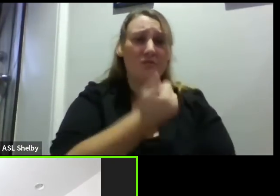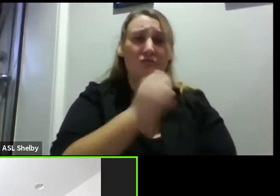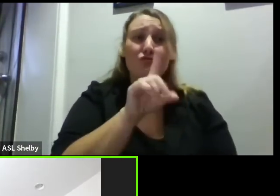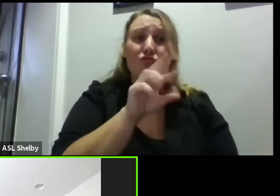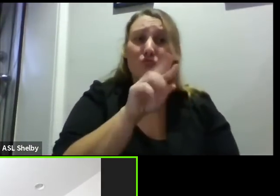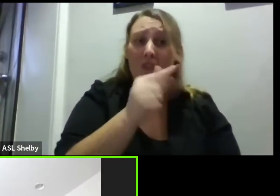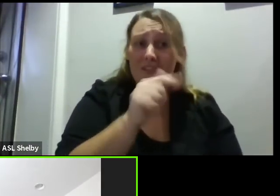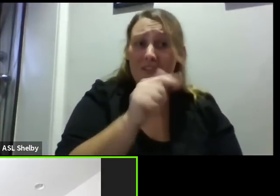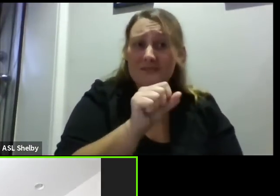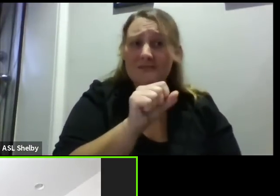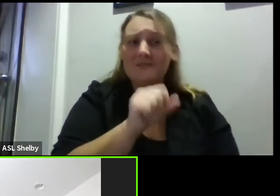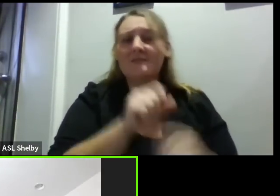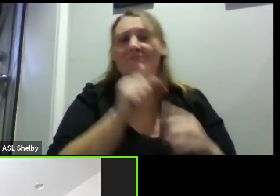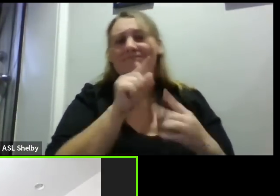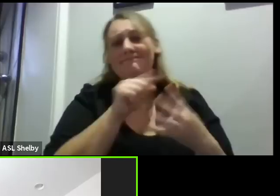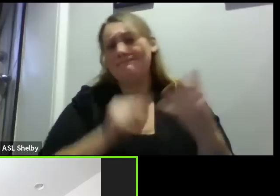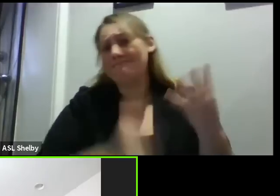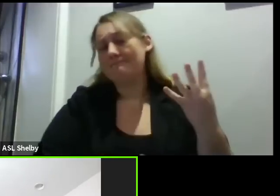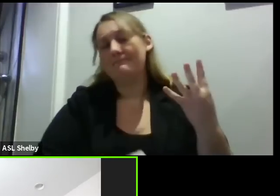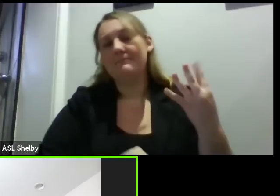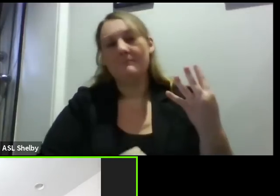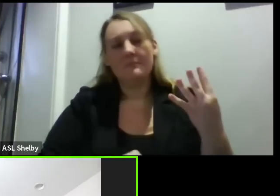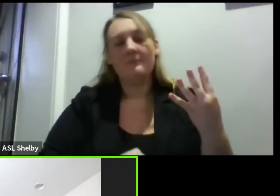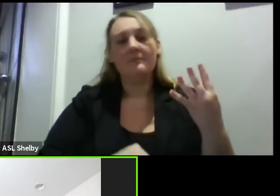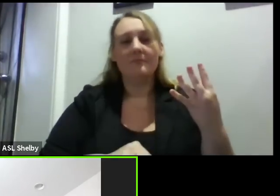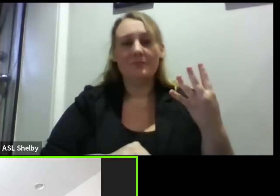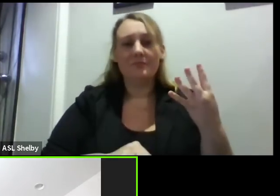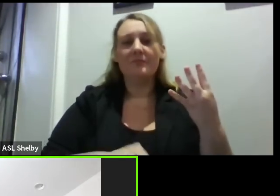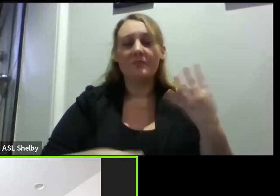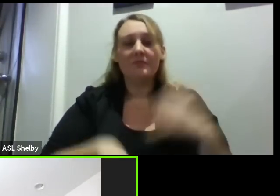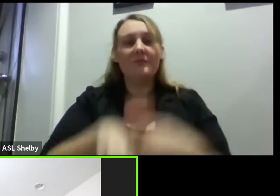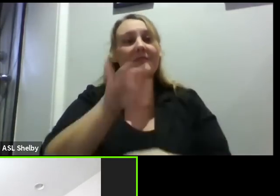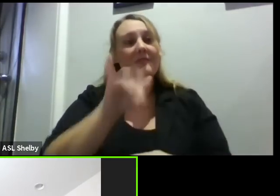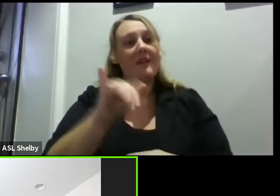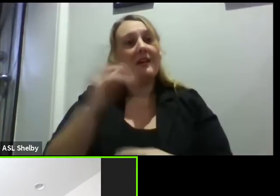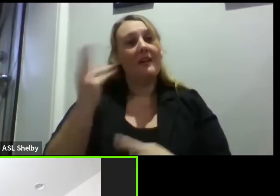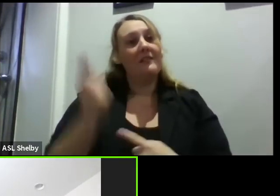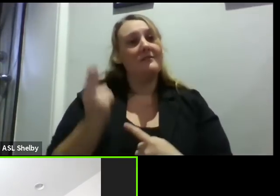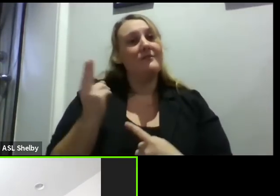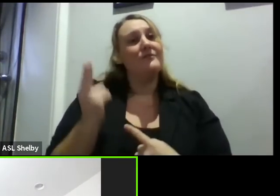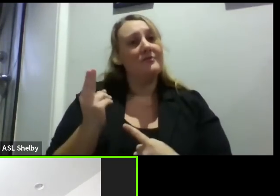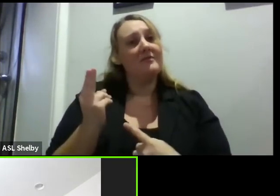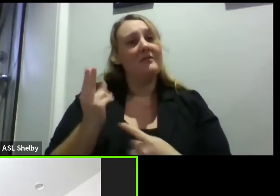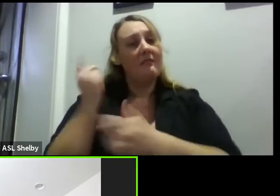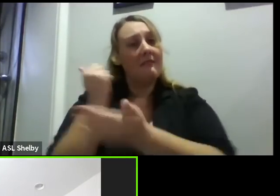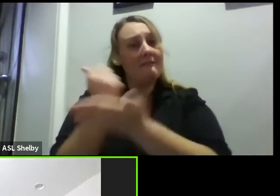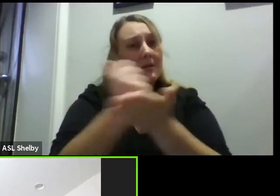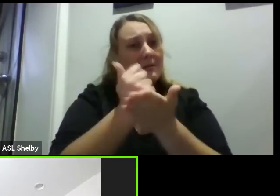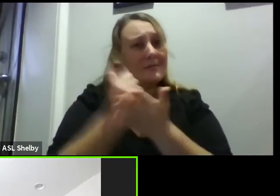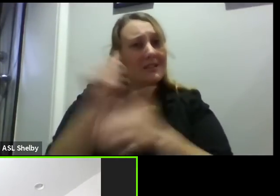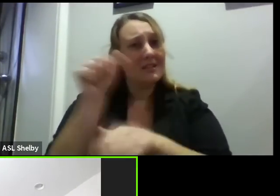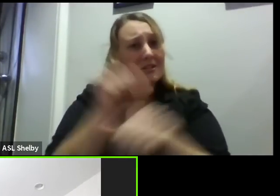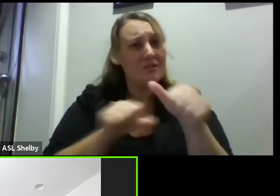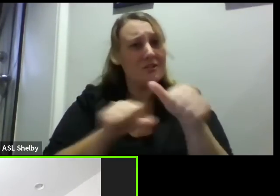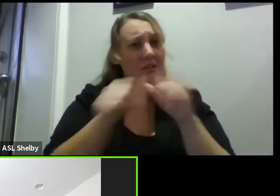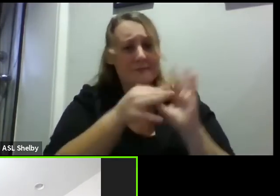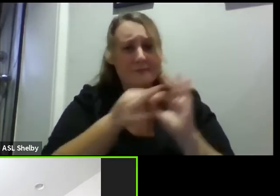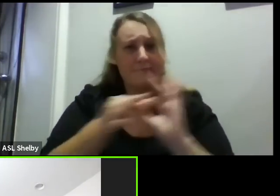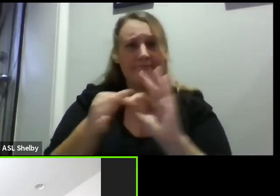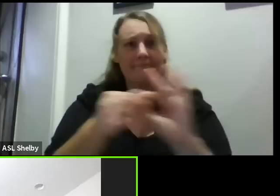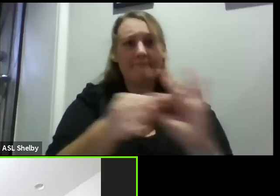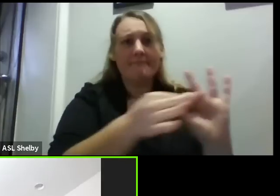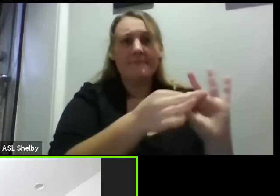on and so forth. It's still a legacy that Black and brown sex workers, that houseless